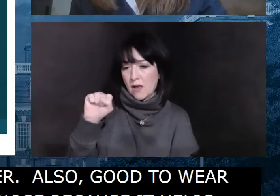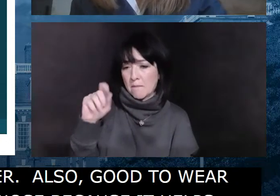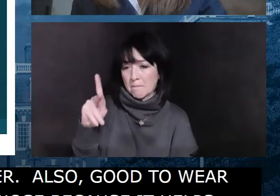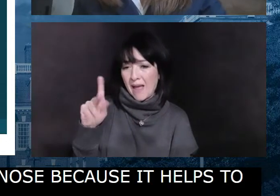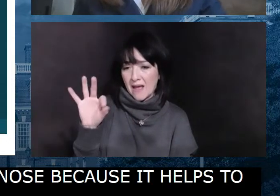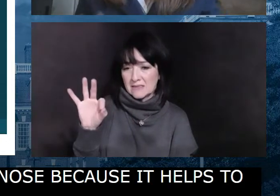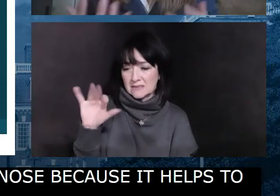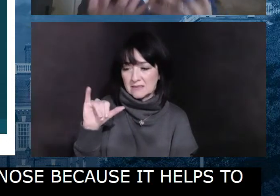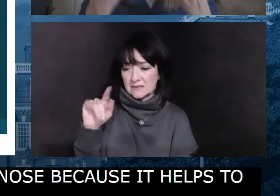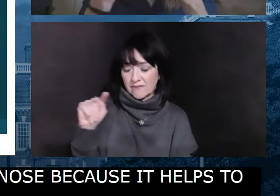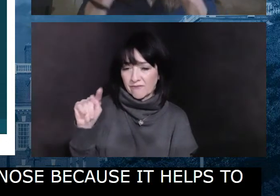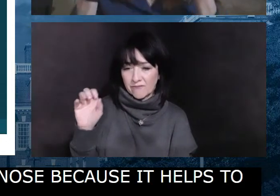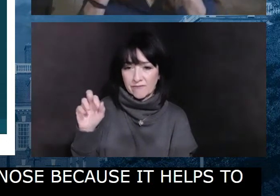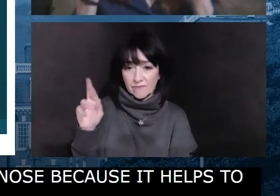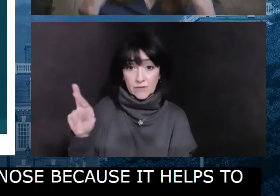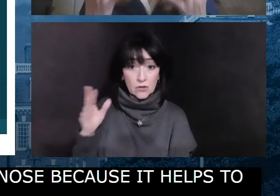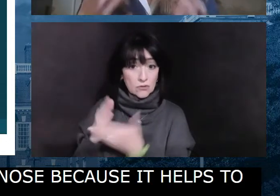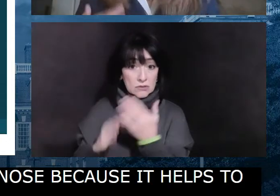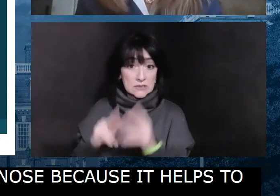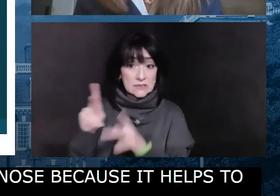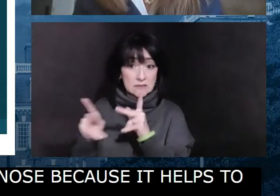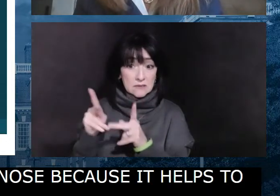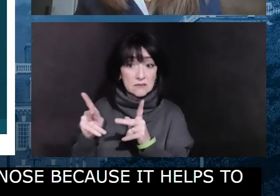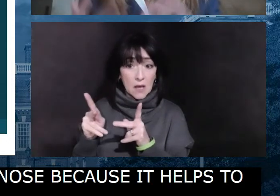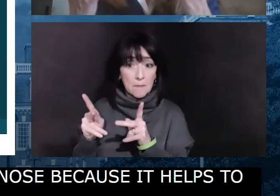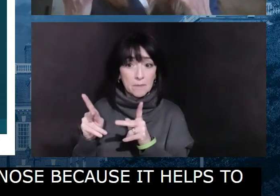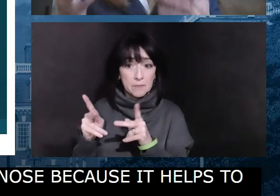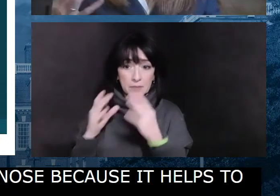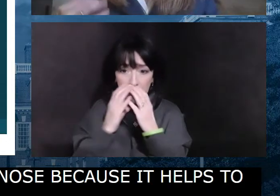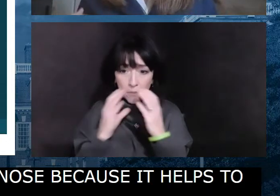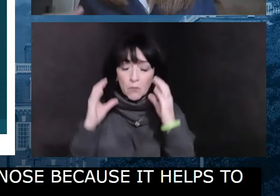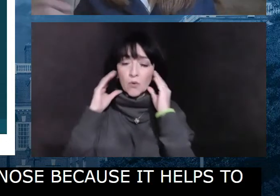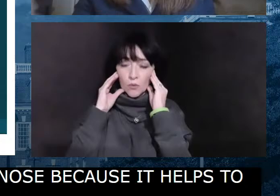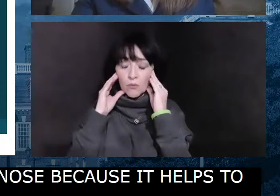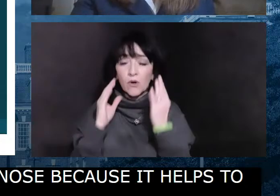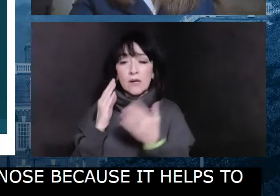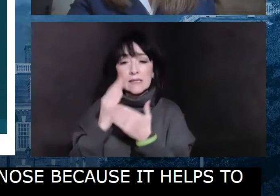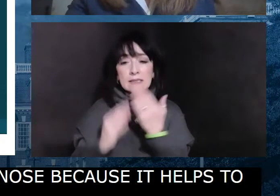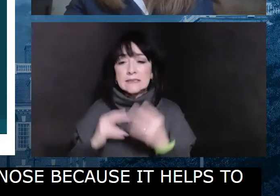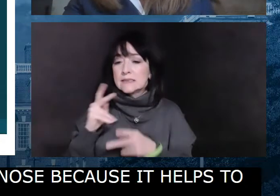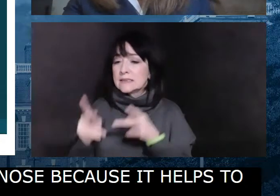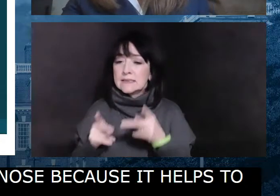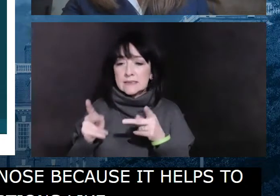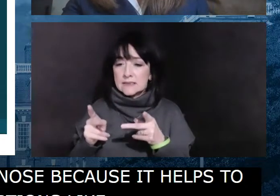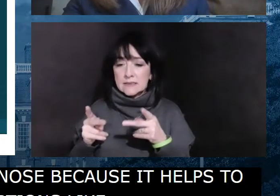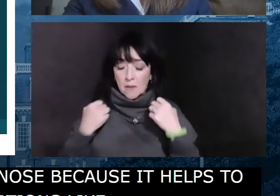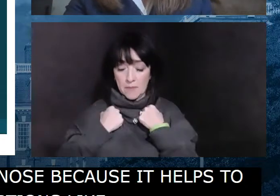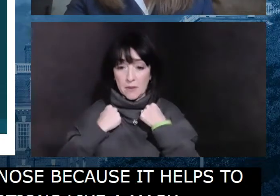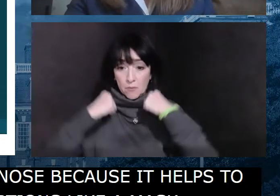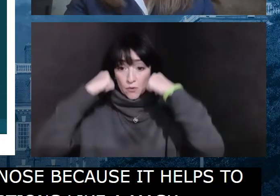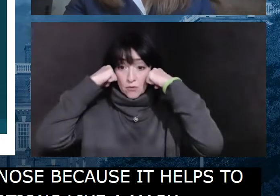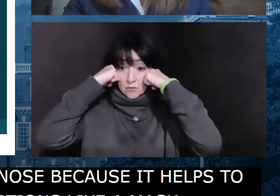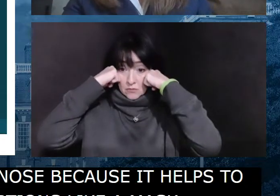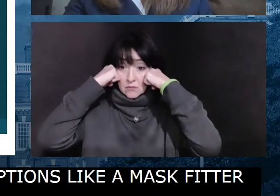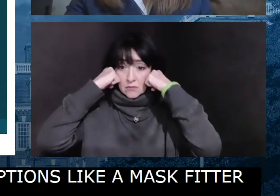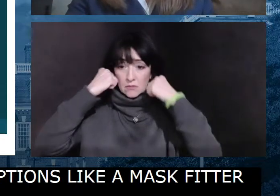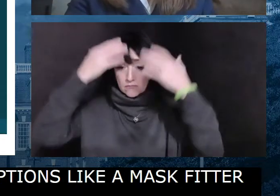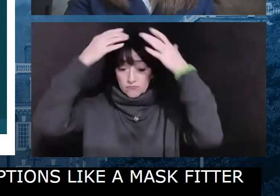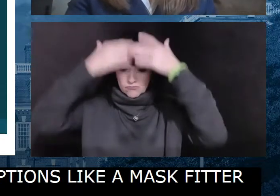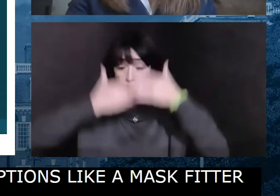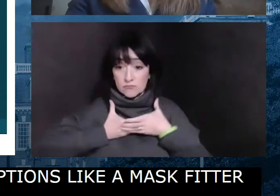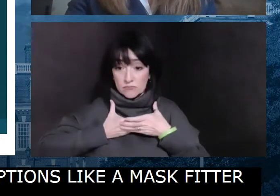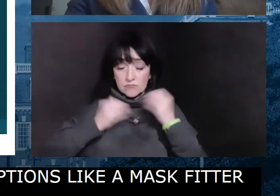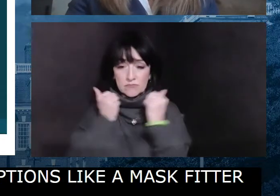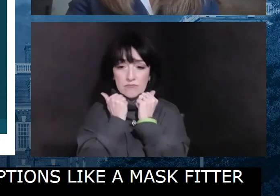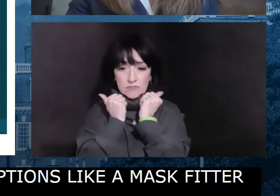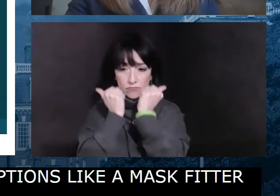even some people who will wear more like a tight gaiter or nylon covering their mask. But